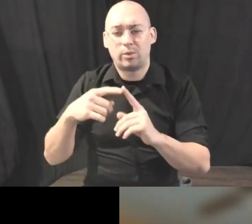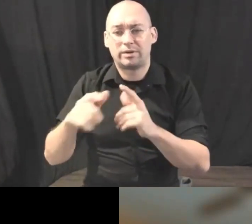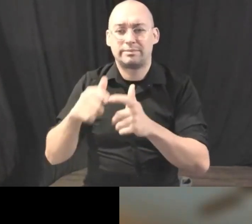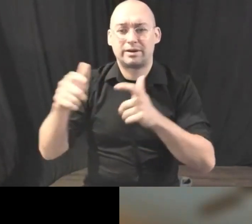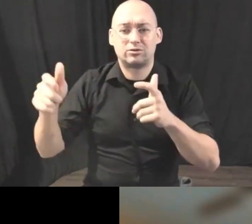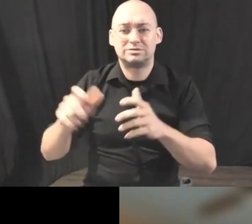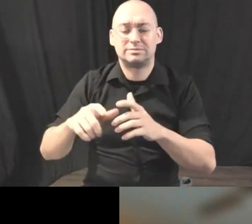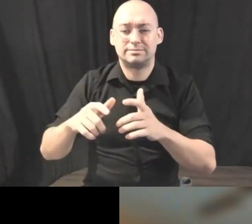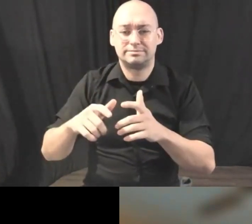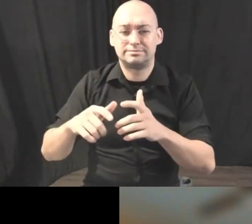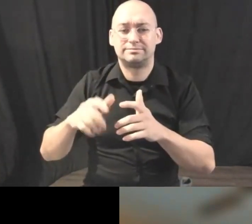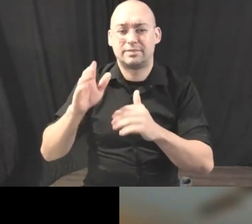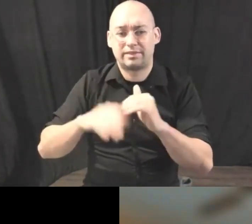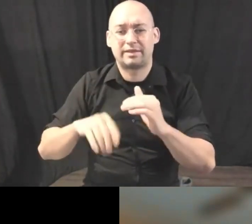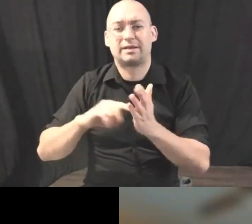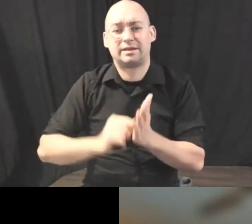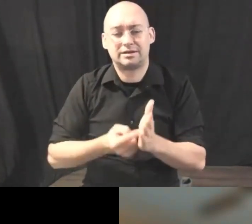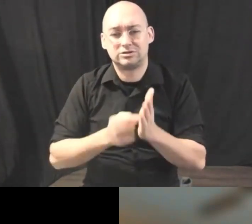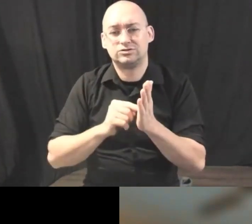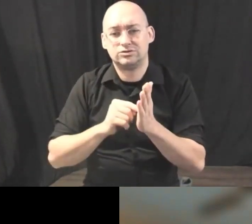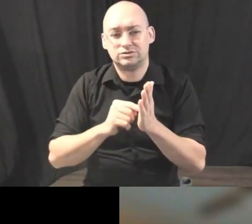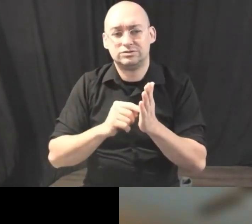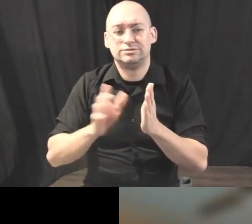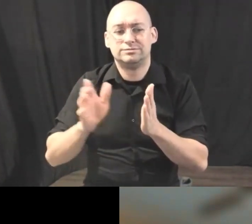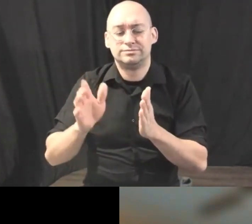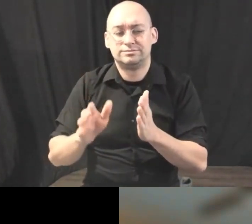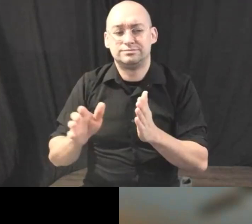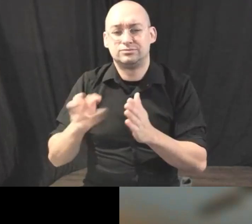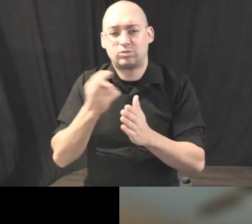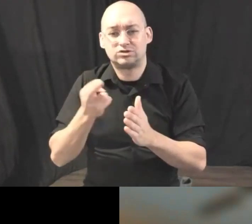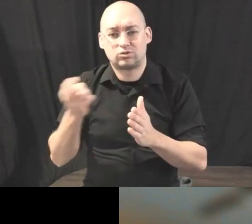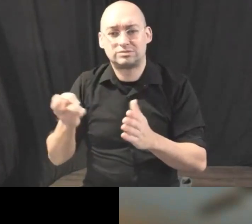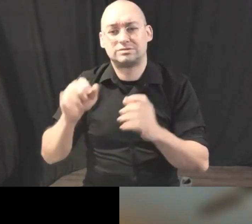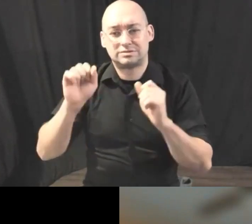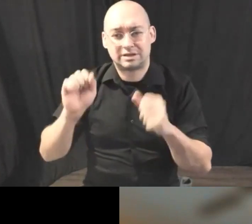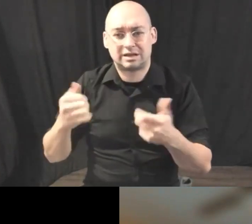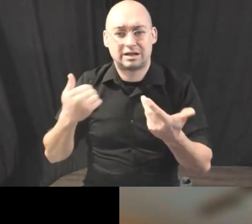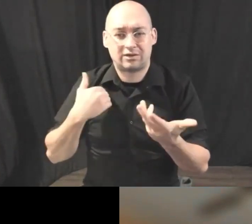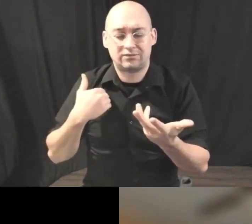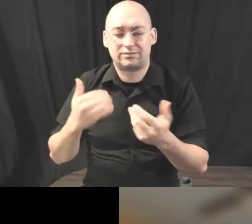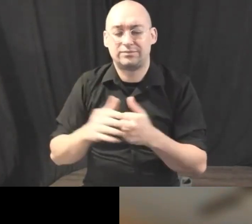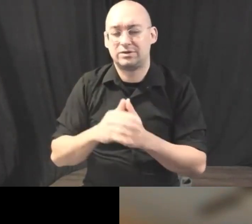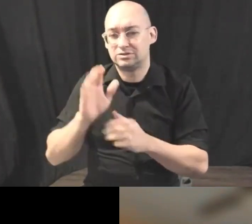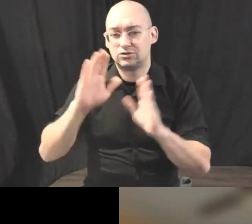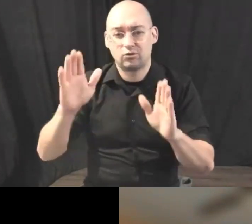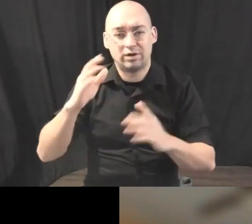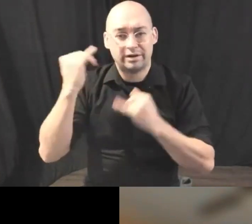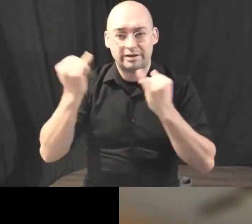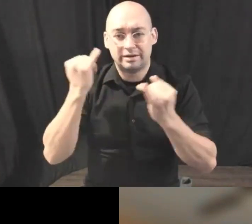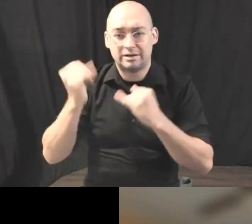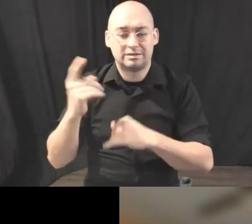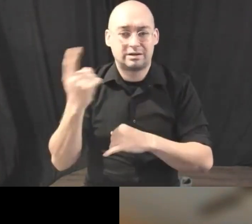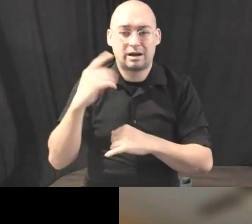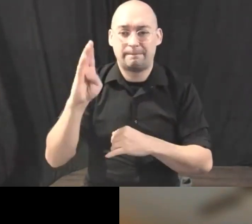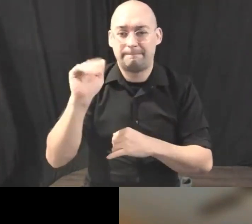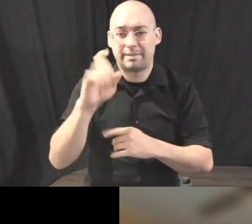our initial set of tools and resources yield. So I think it's a great thing to come back to where we are, which is